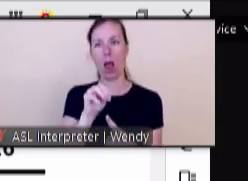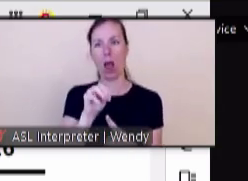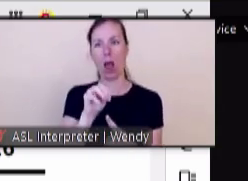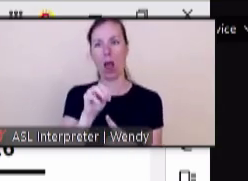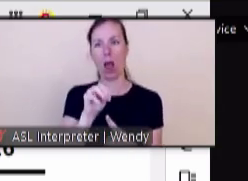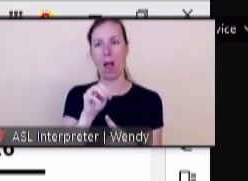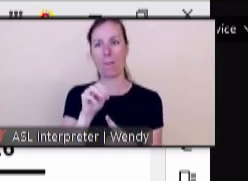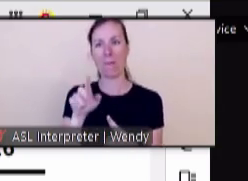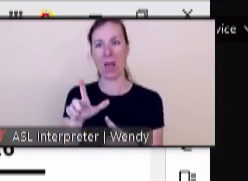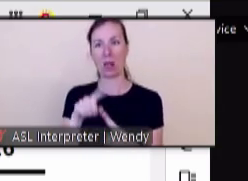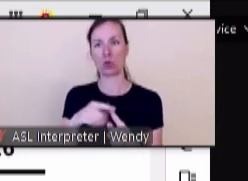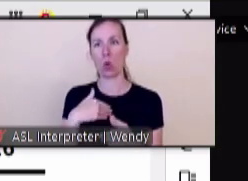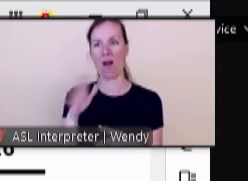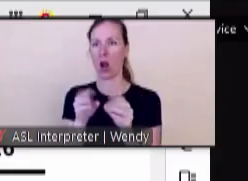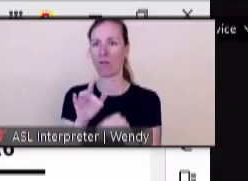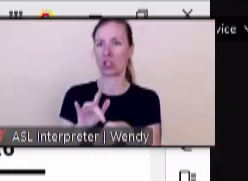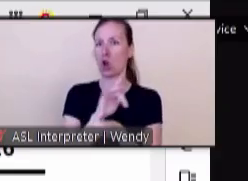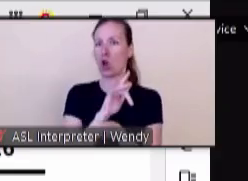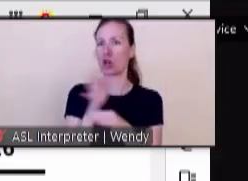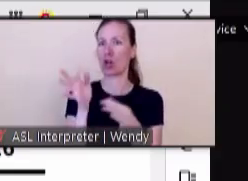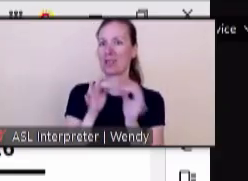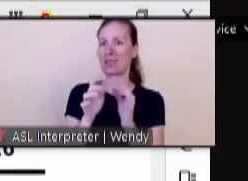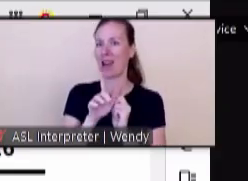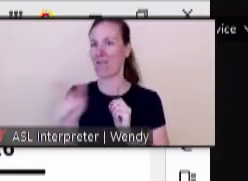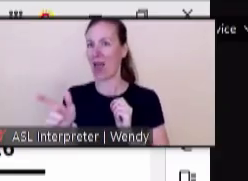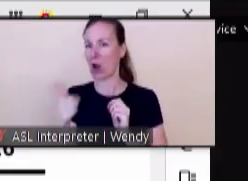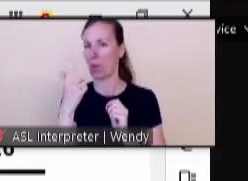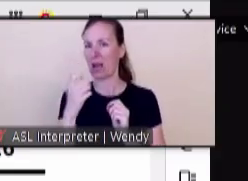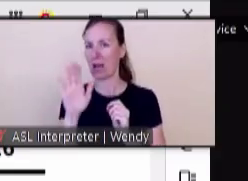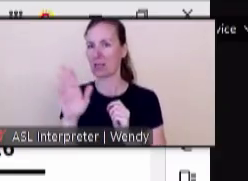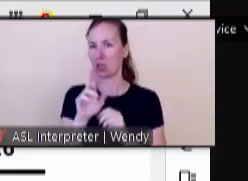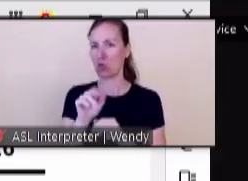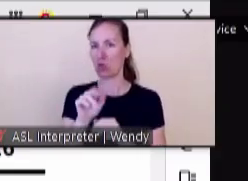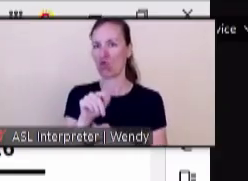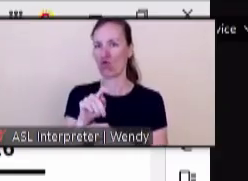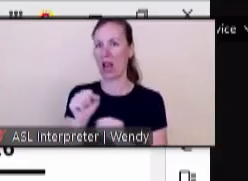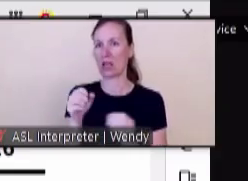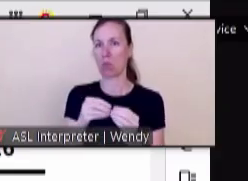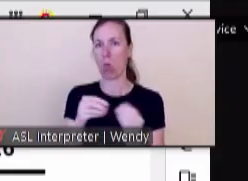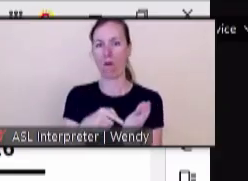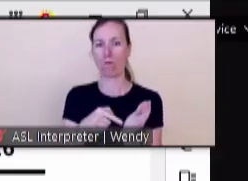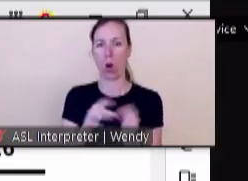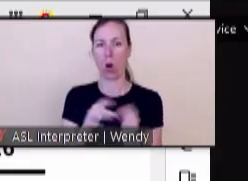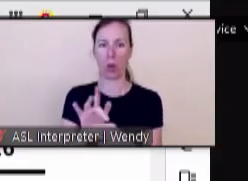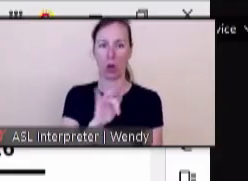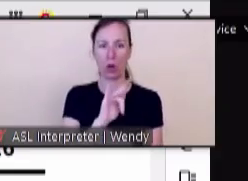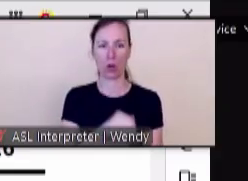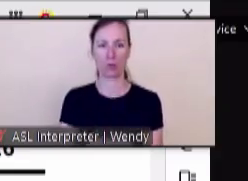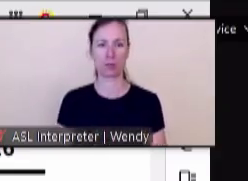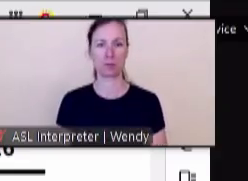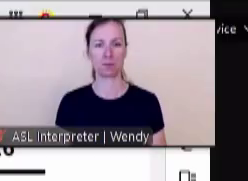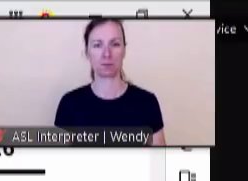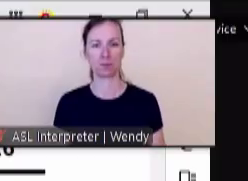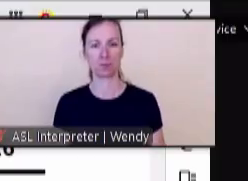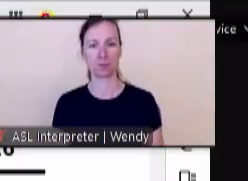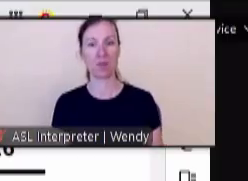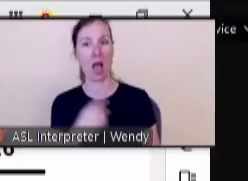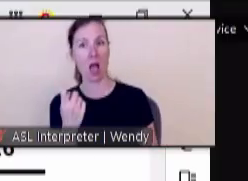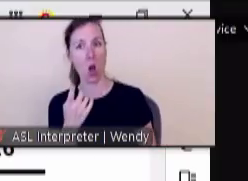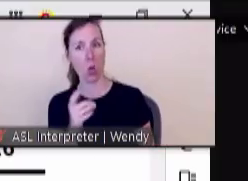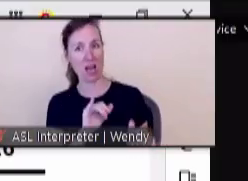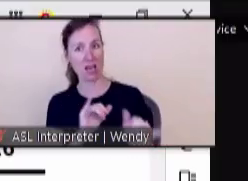more affordable. Don't they always do it at the same time? No, they moved it to the end of the